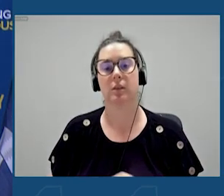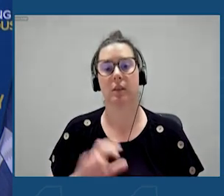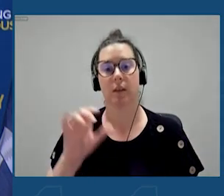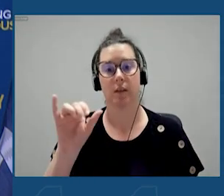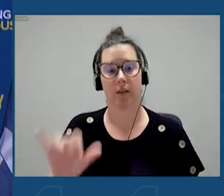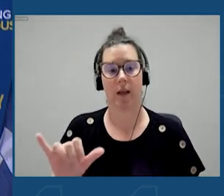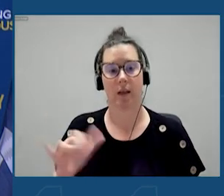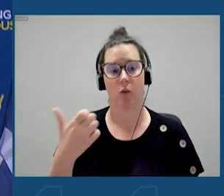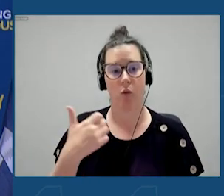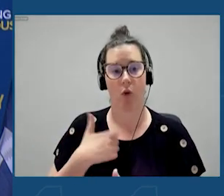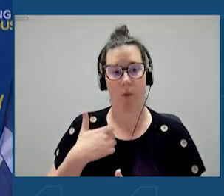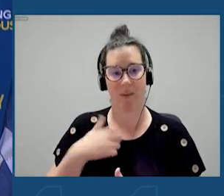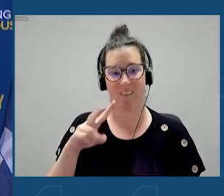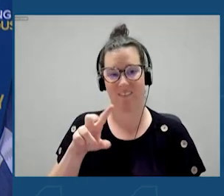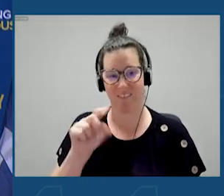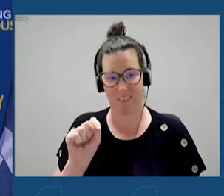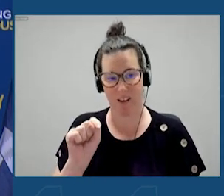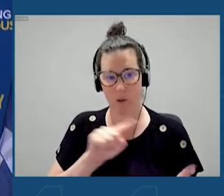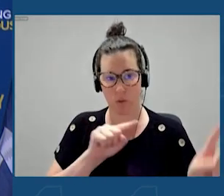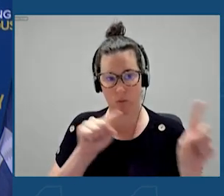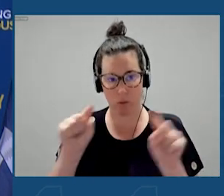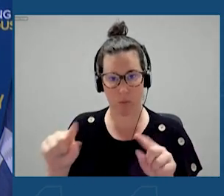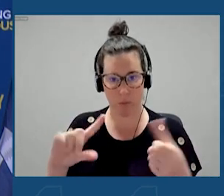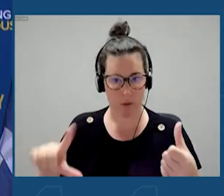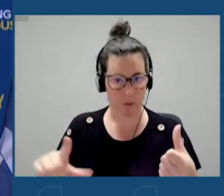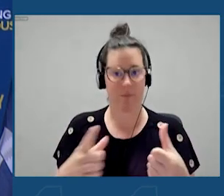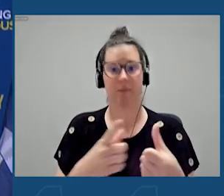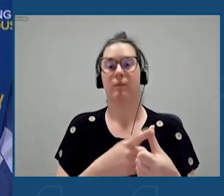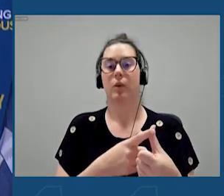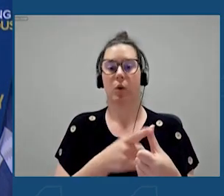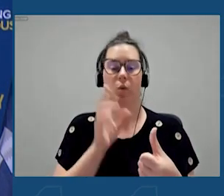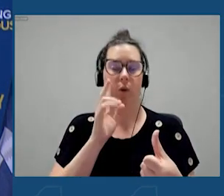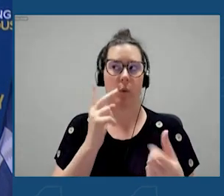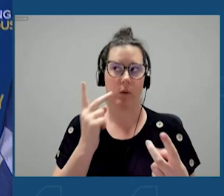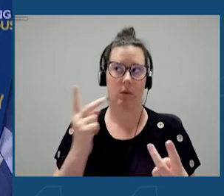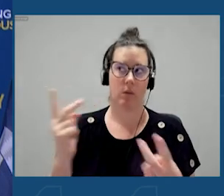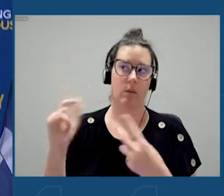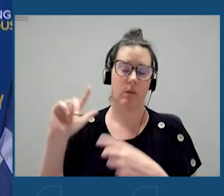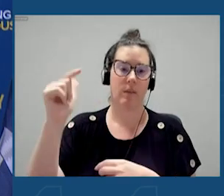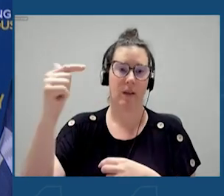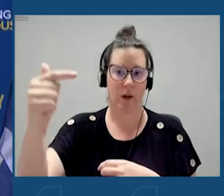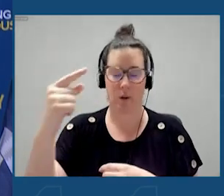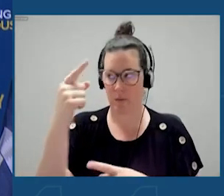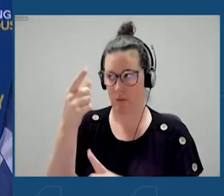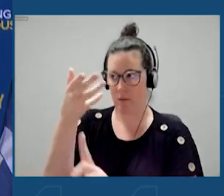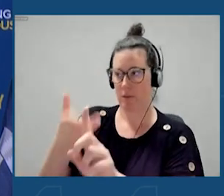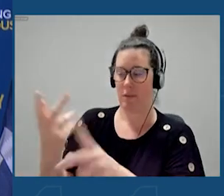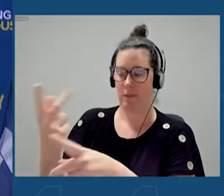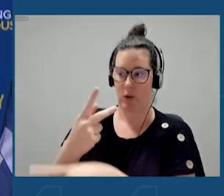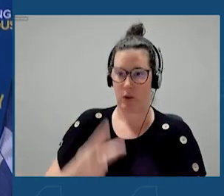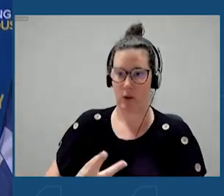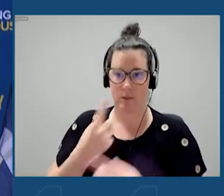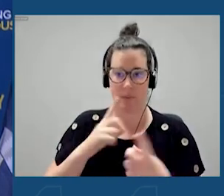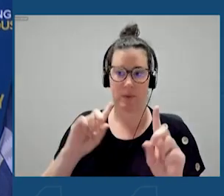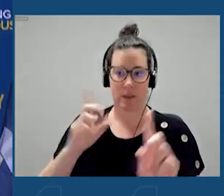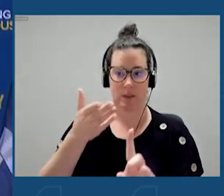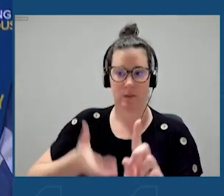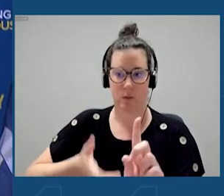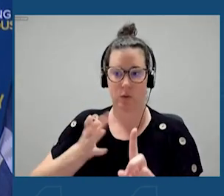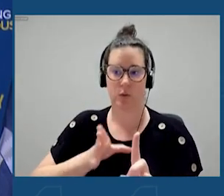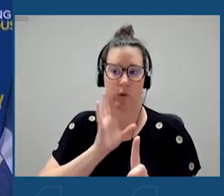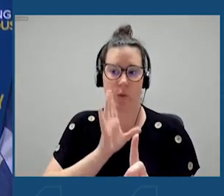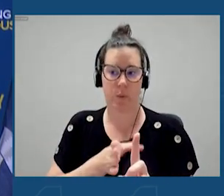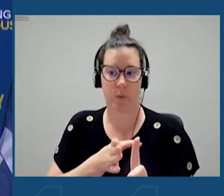stepped up to be one of the very first, someone that we're going to look back on and say he figured it out and he was successful, and we want to make sure that we're doing everything we can